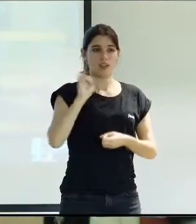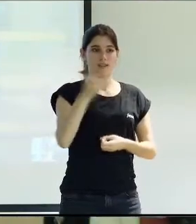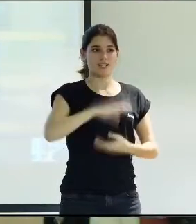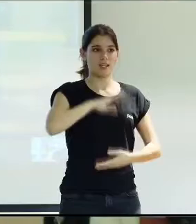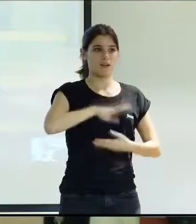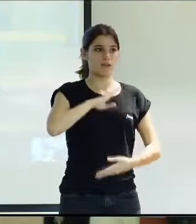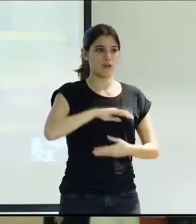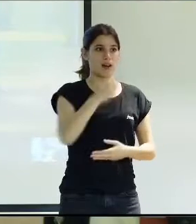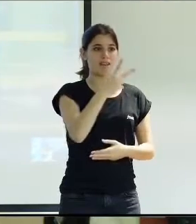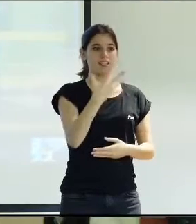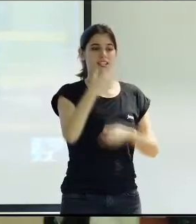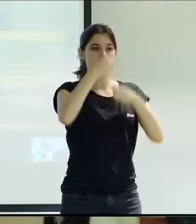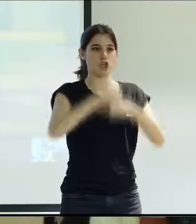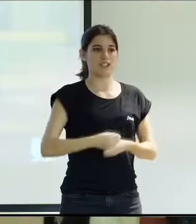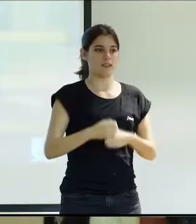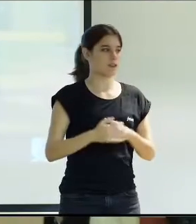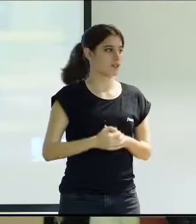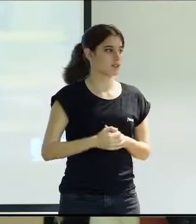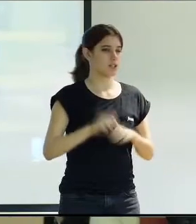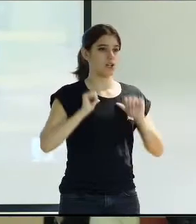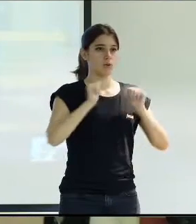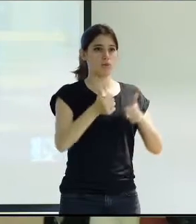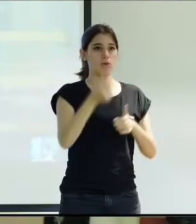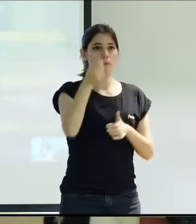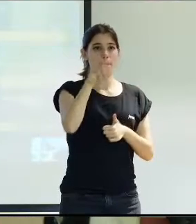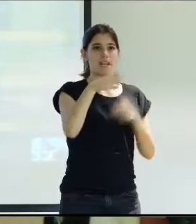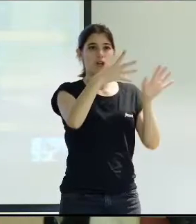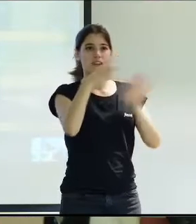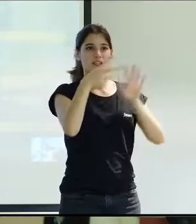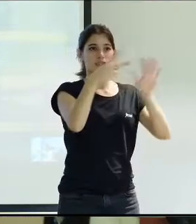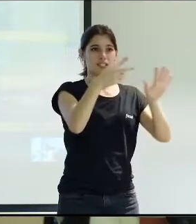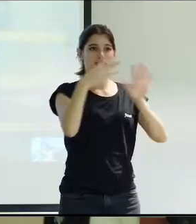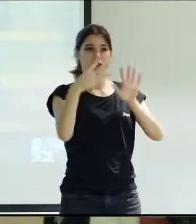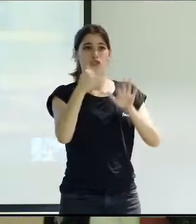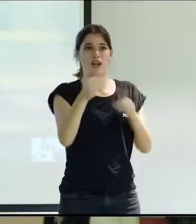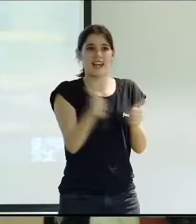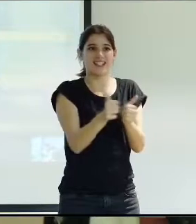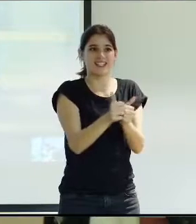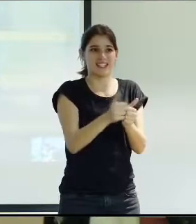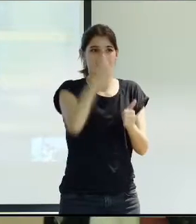an institution for young people with various